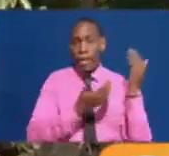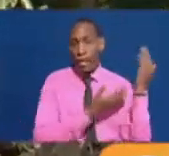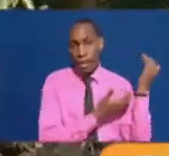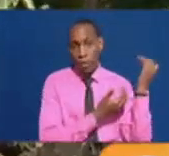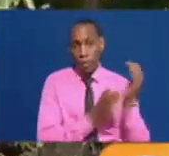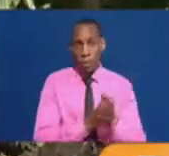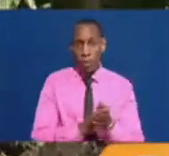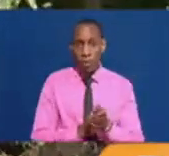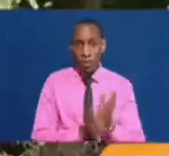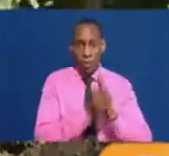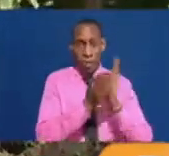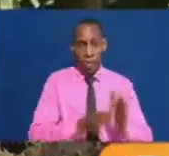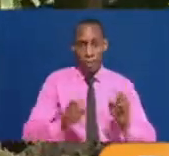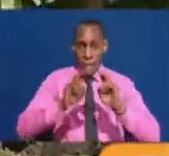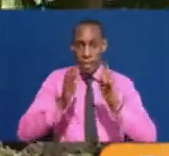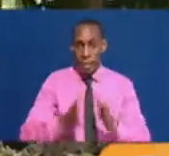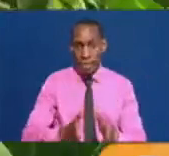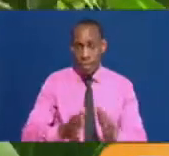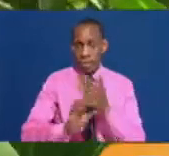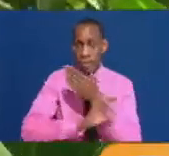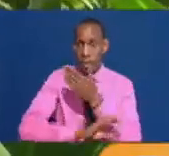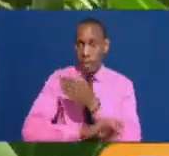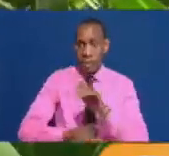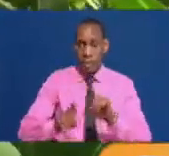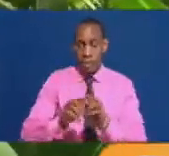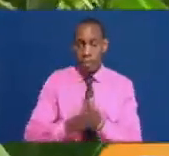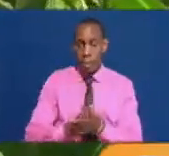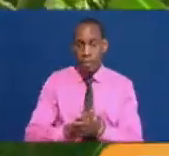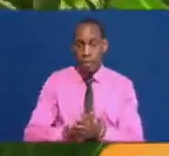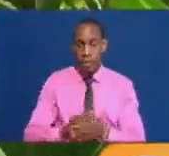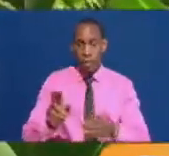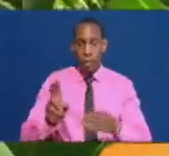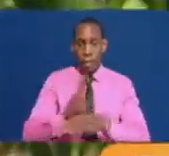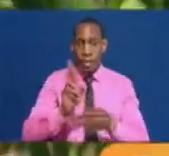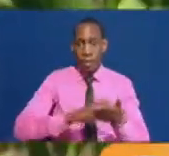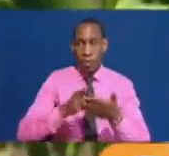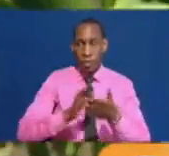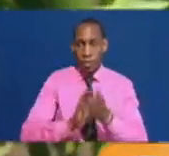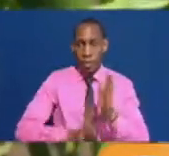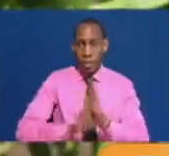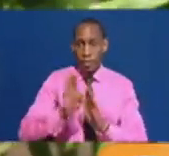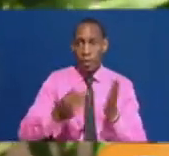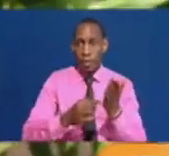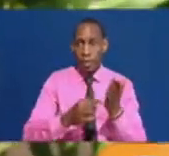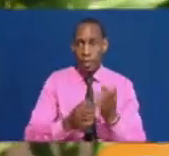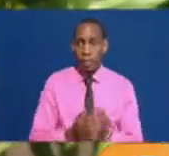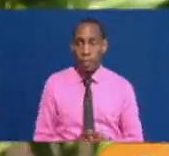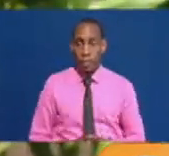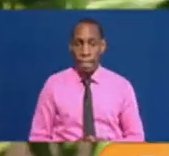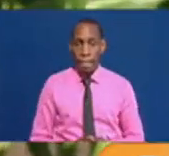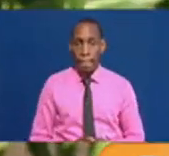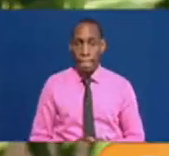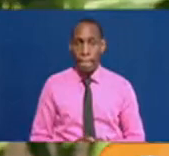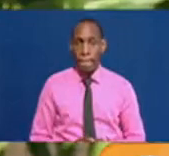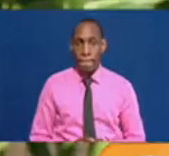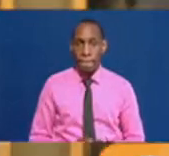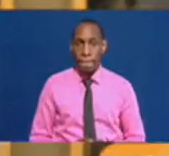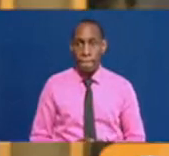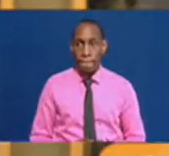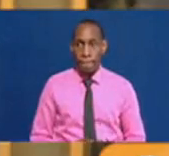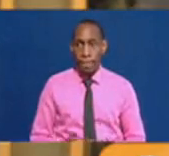to scientists and researchers in the country who have spent resources developing the technology. It had maybe baffled